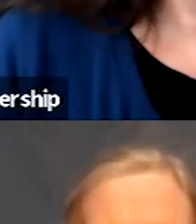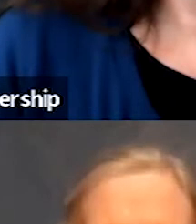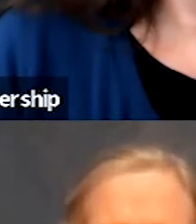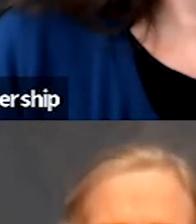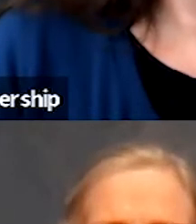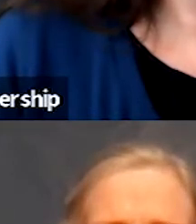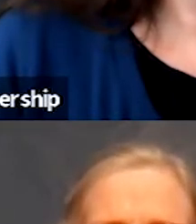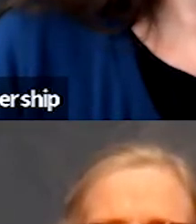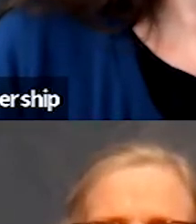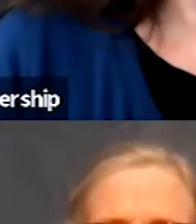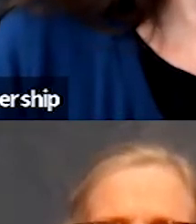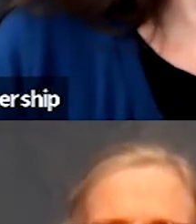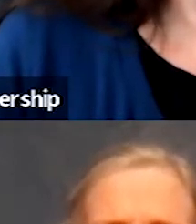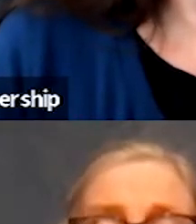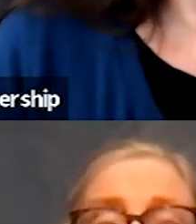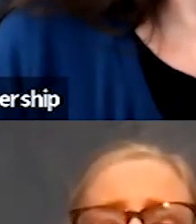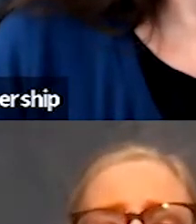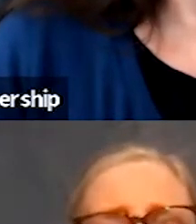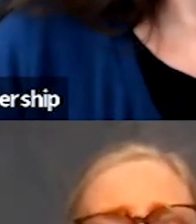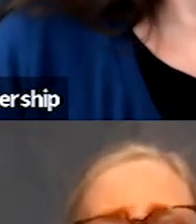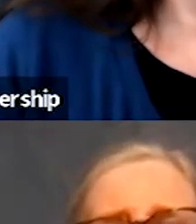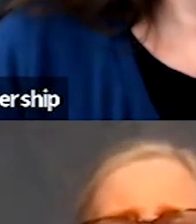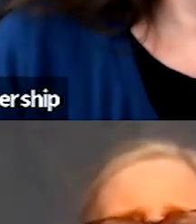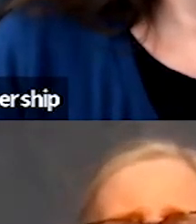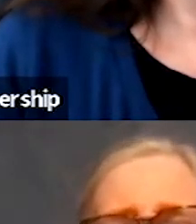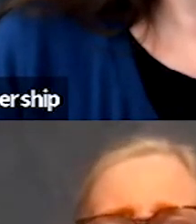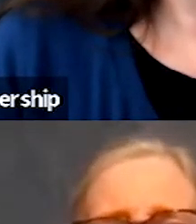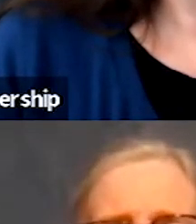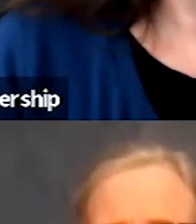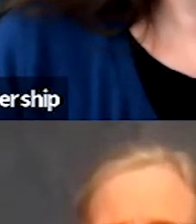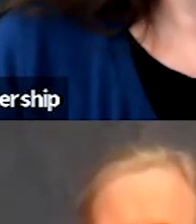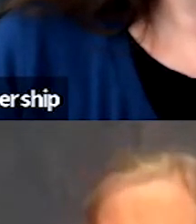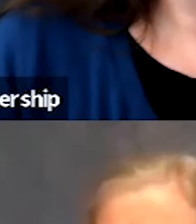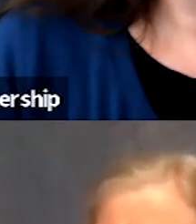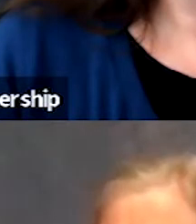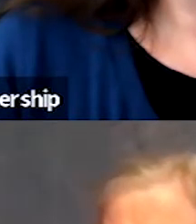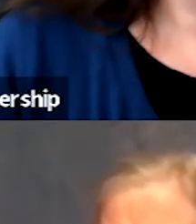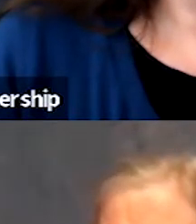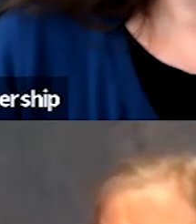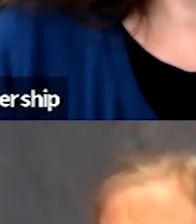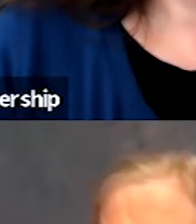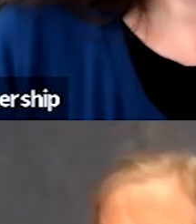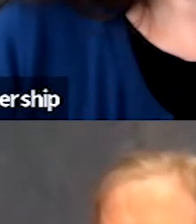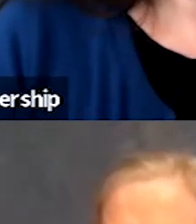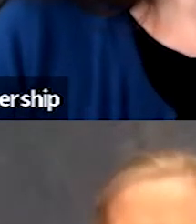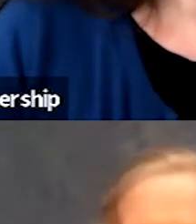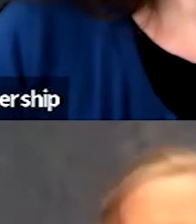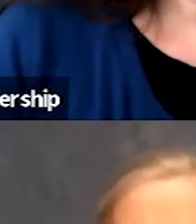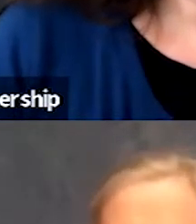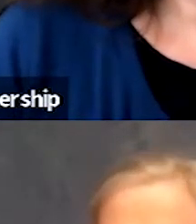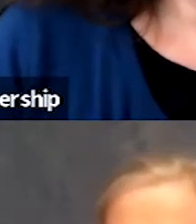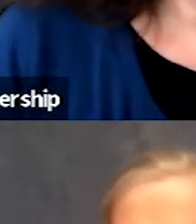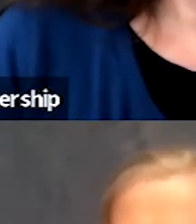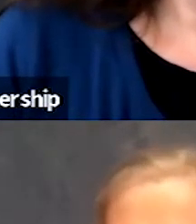here welcoming you all and excited to share the newly formed Office of Family and Community Engagement here at the